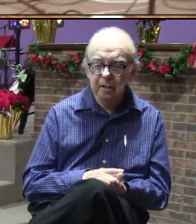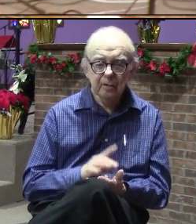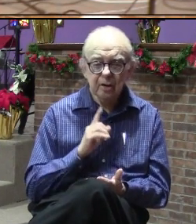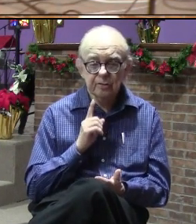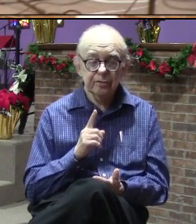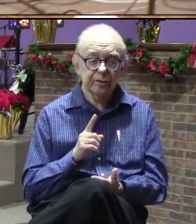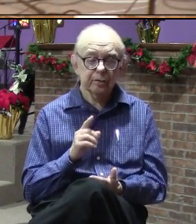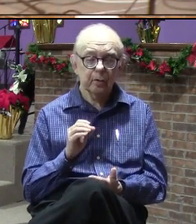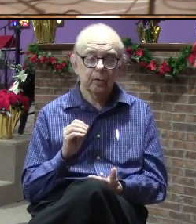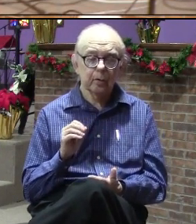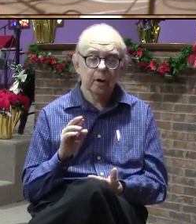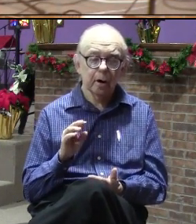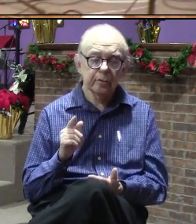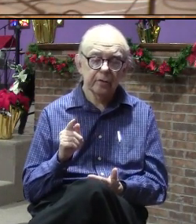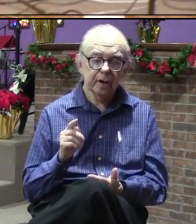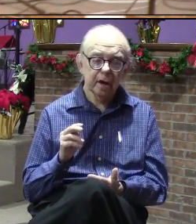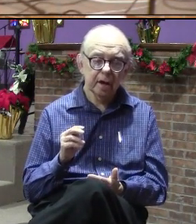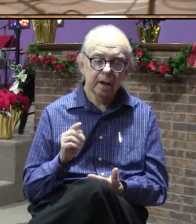organized.